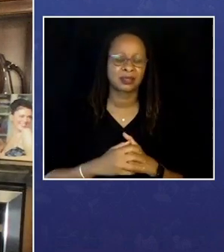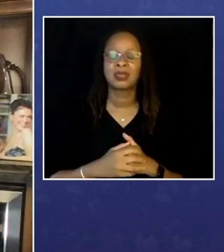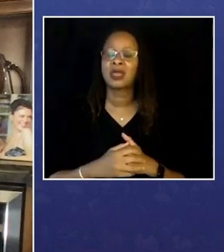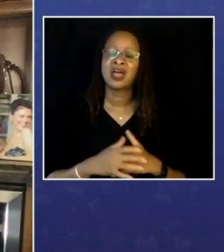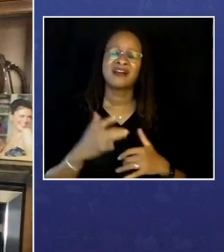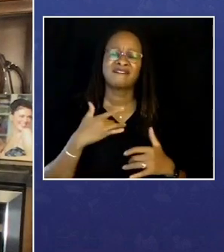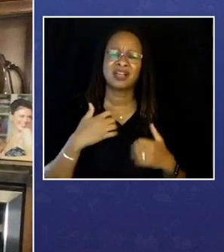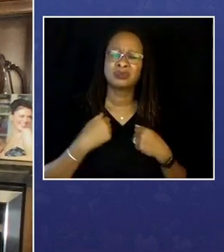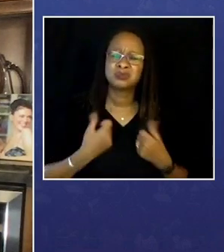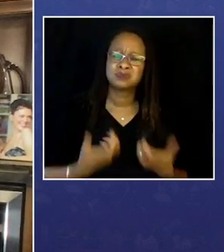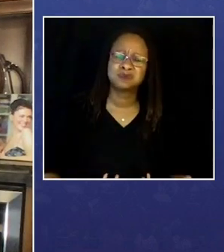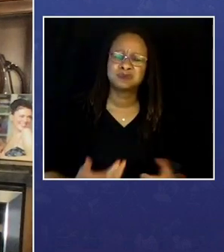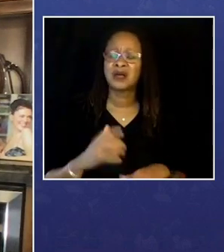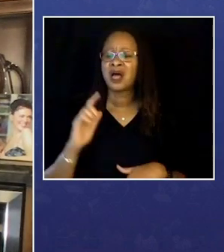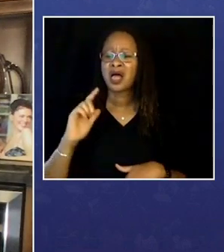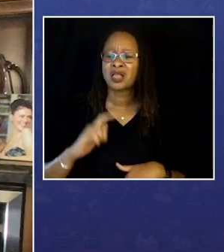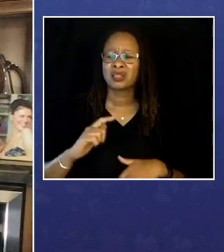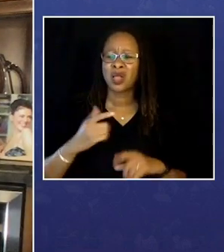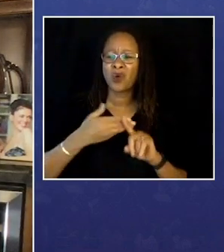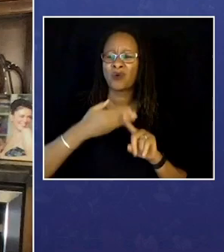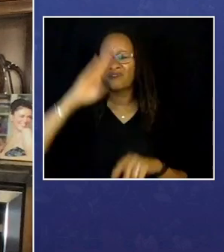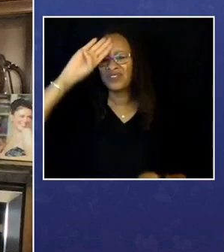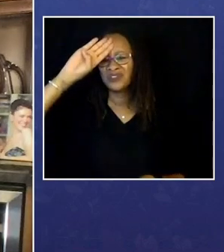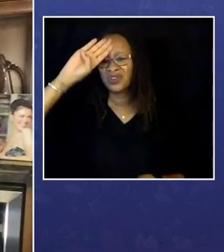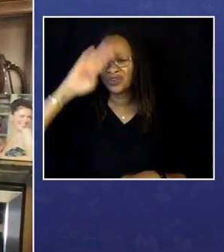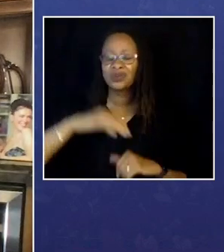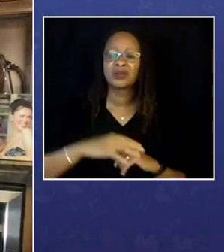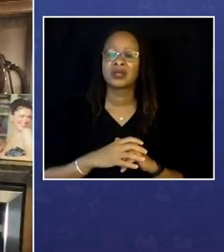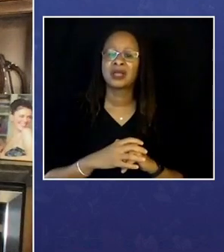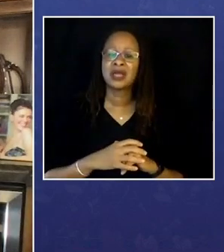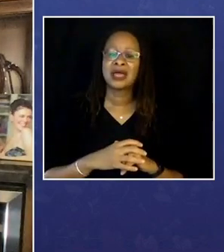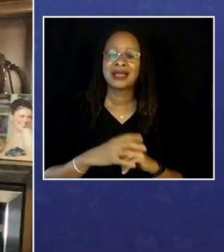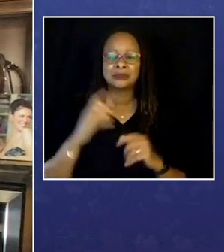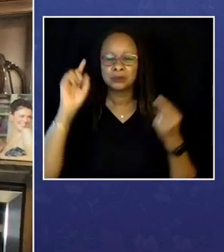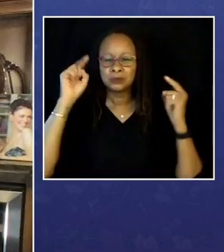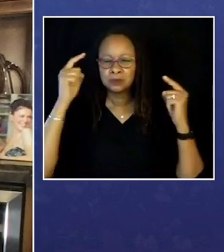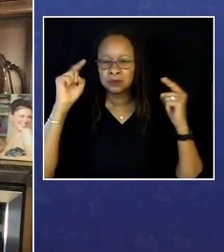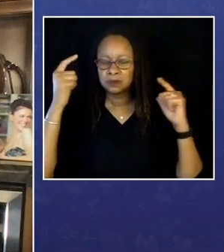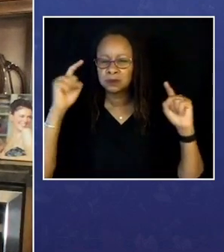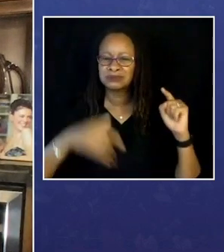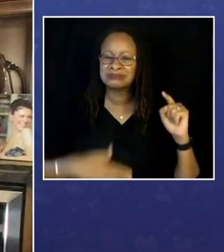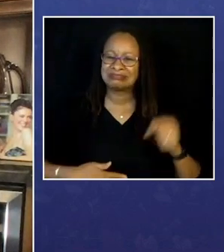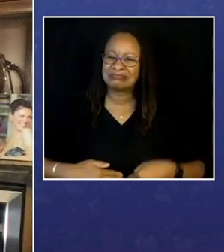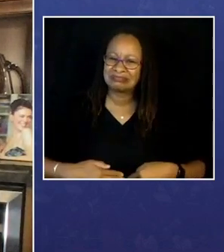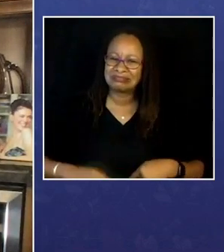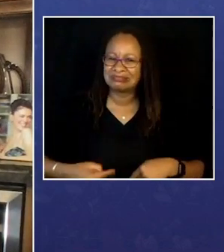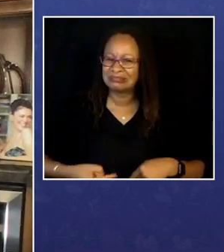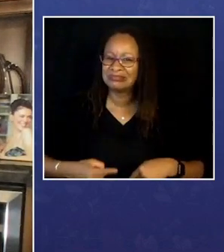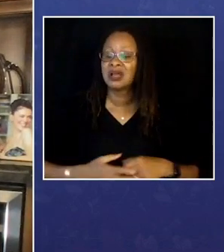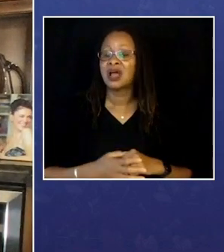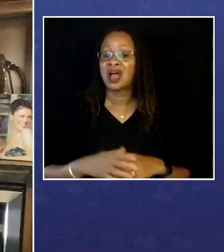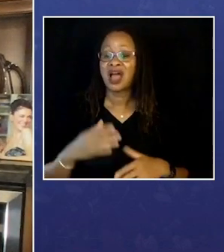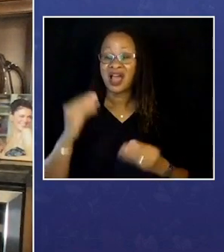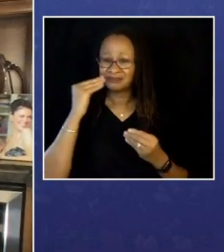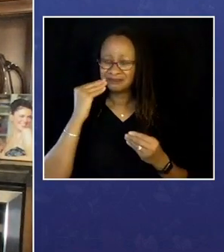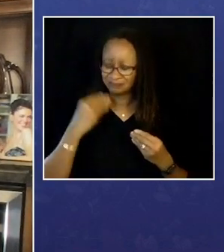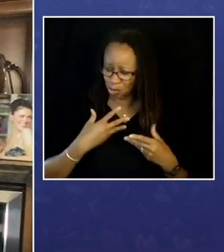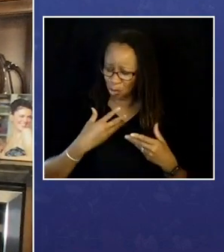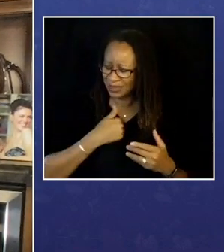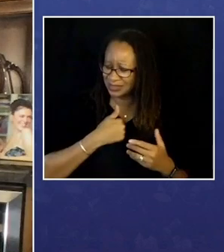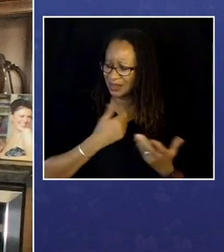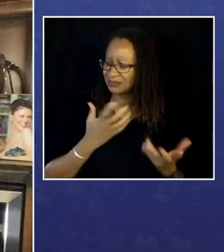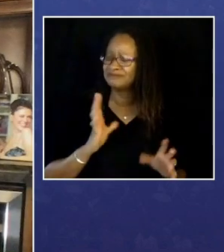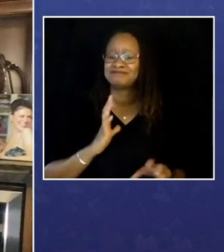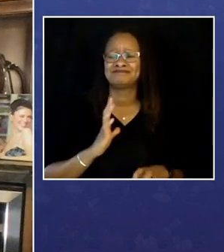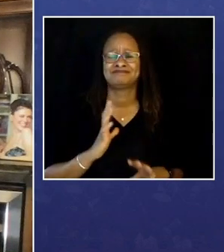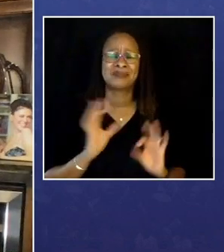felt fatigued, I had a low-grade fever and a splitting headache, my tummy hurt, and I told myself that